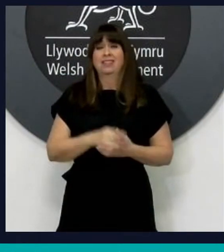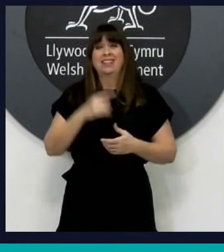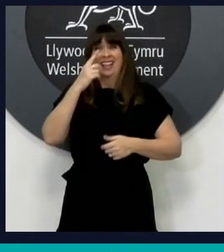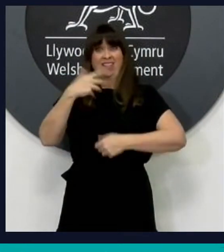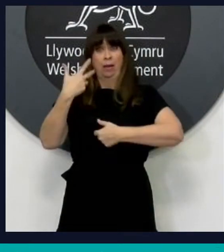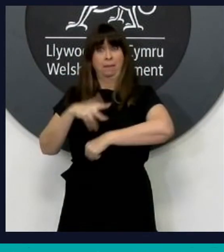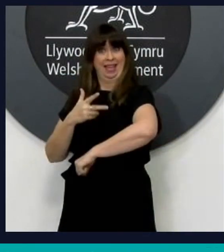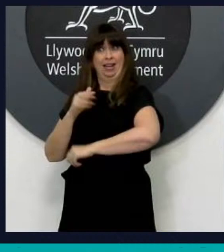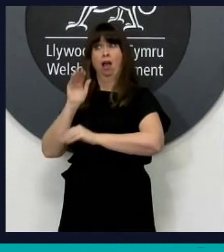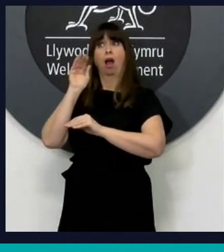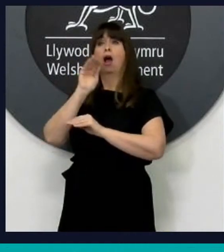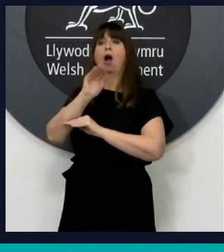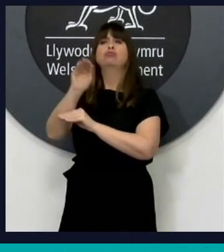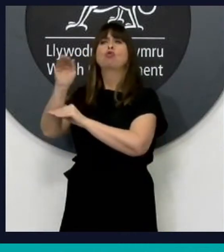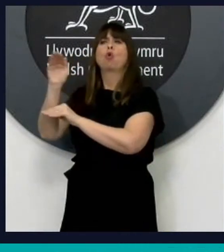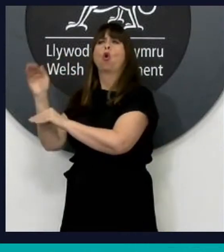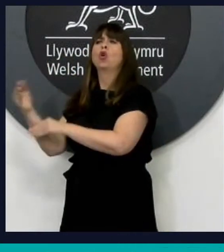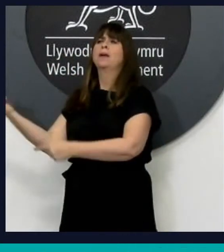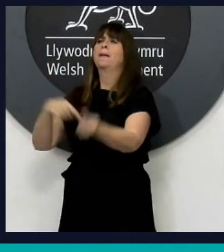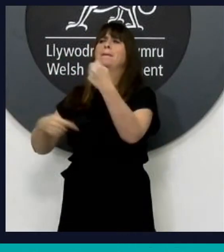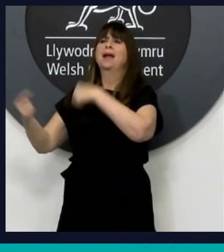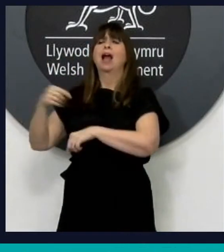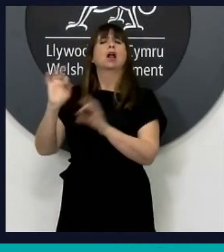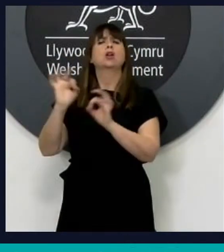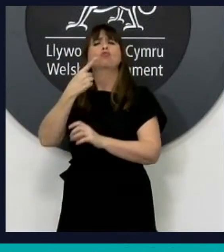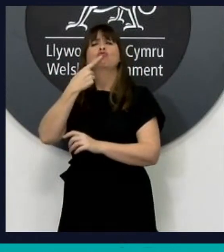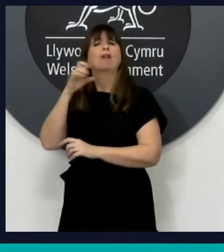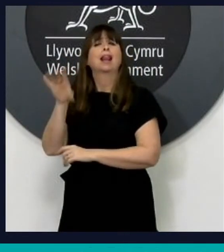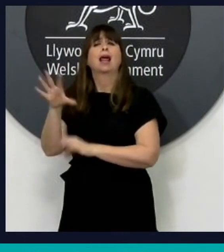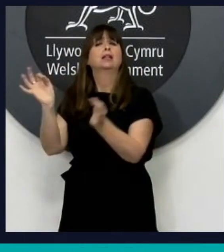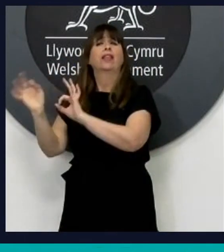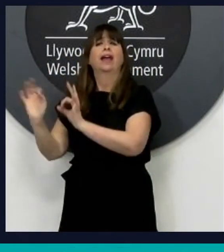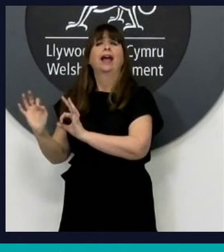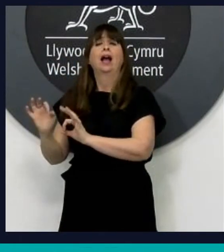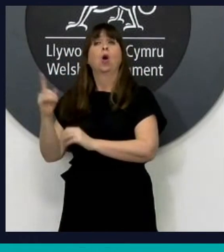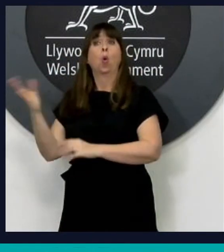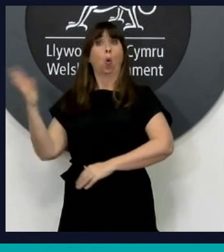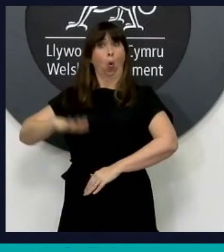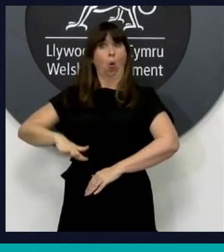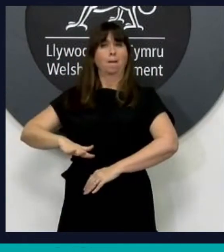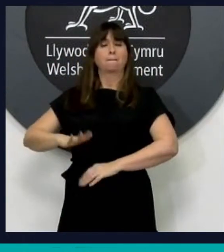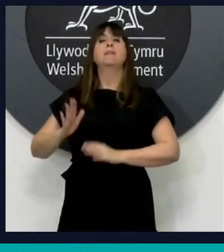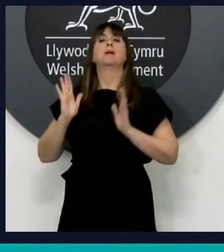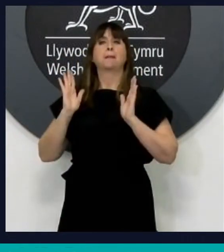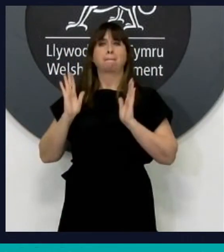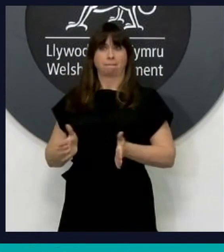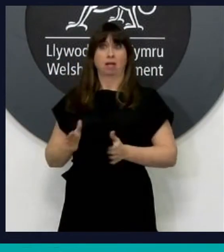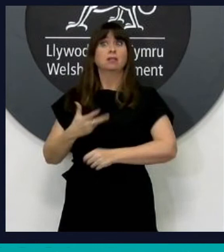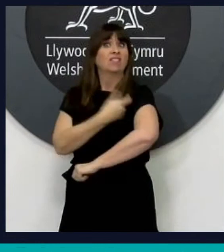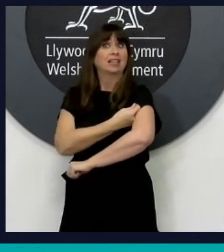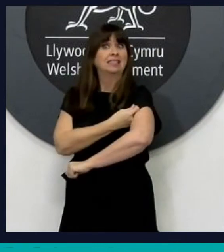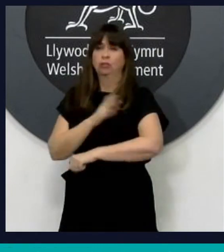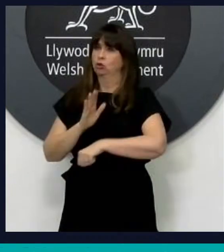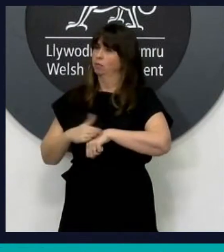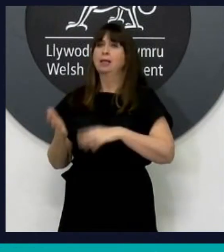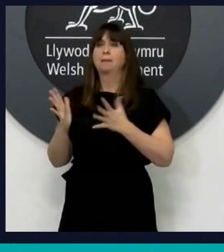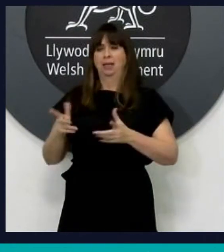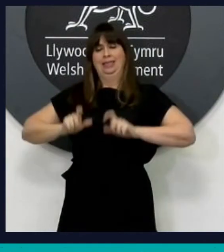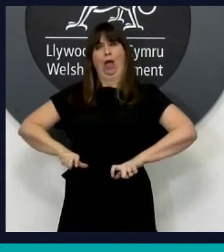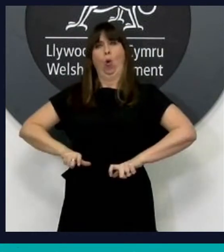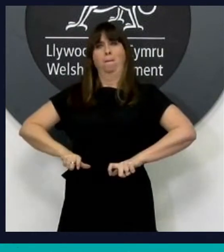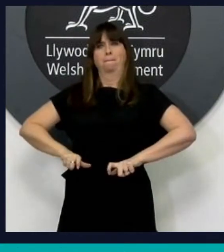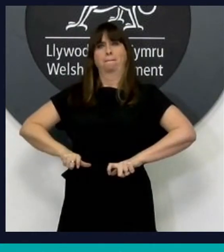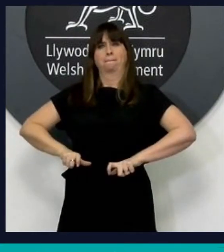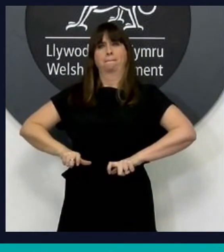to the United Kingdom from a non-red list country will have to self-isolate and take a PCR test on